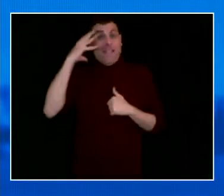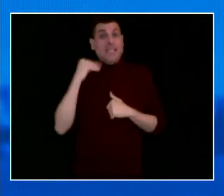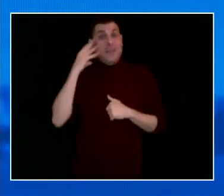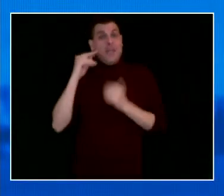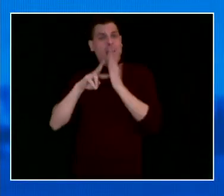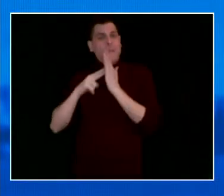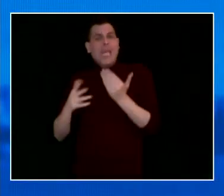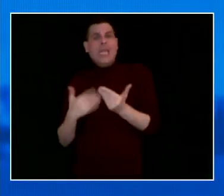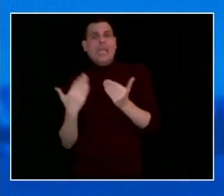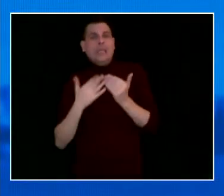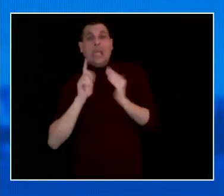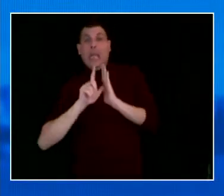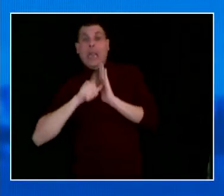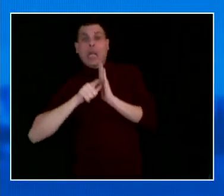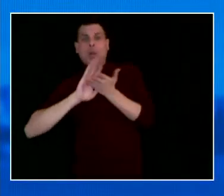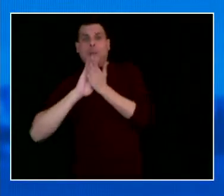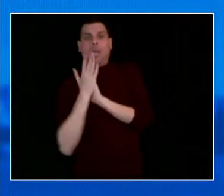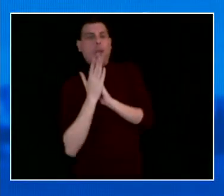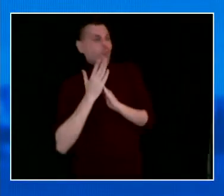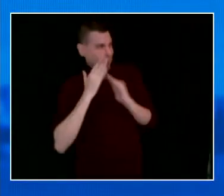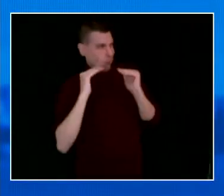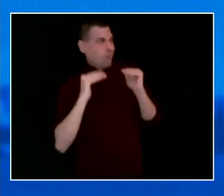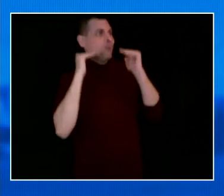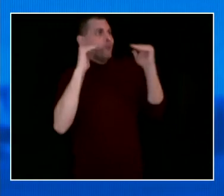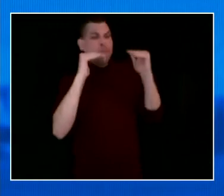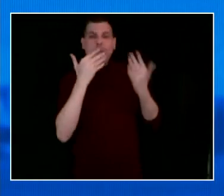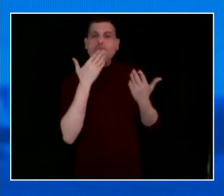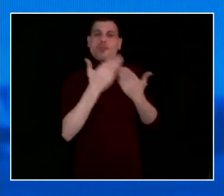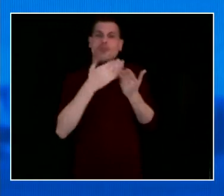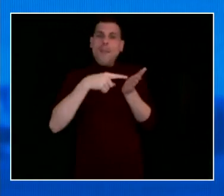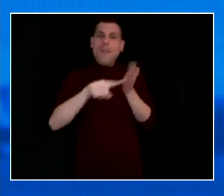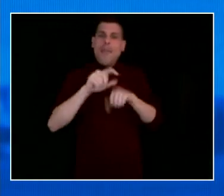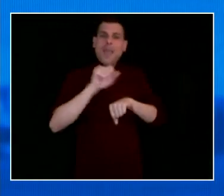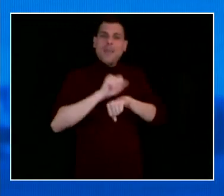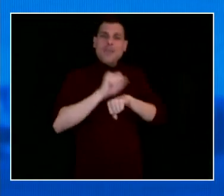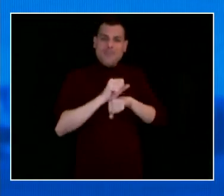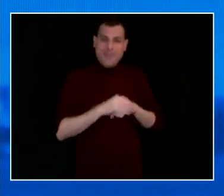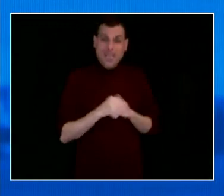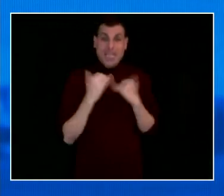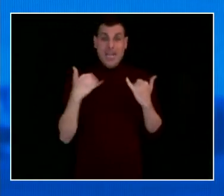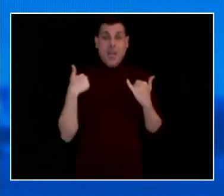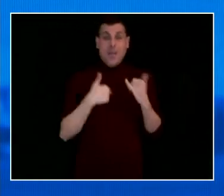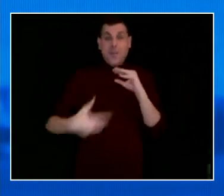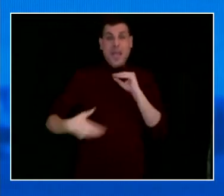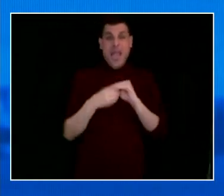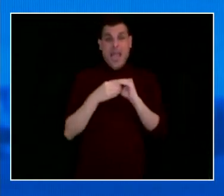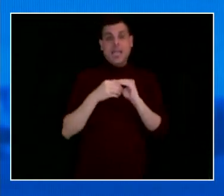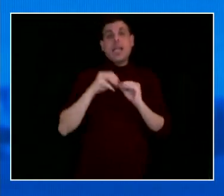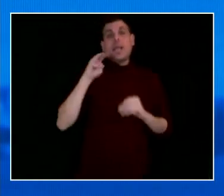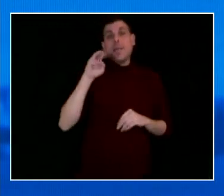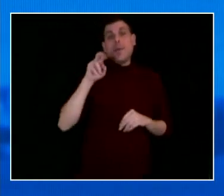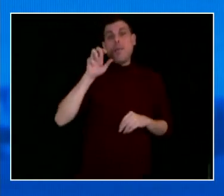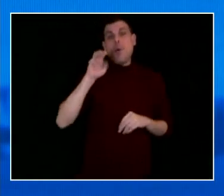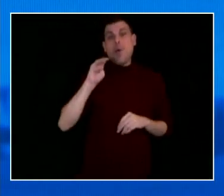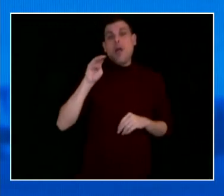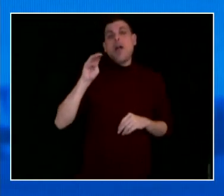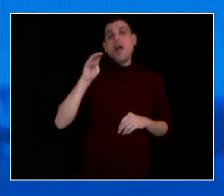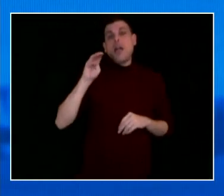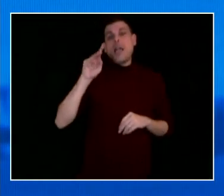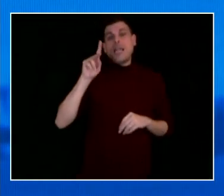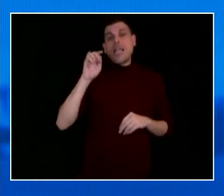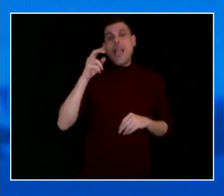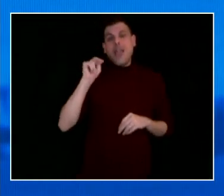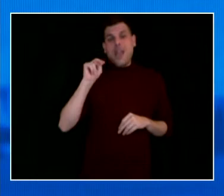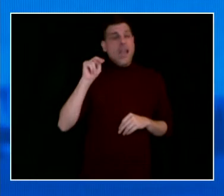careers. Today, we're proud to announce that we're adding the Memorial Sloan Kettering Hospital to the Future Ready NYC